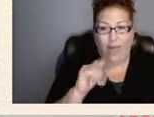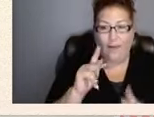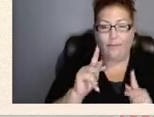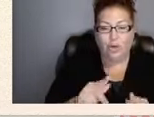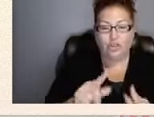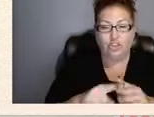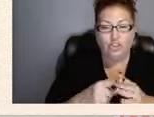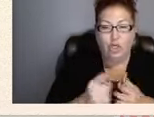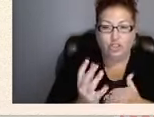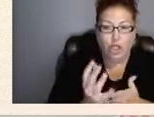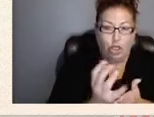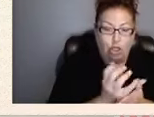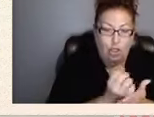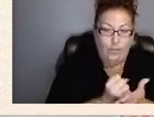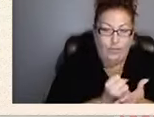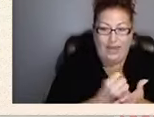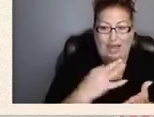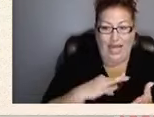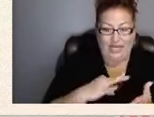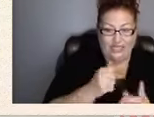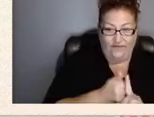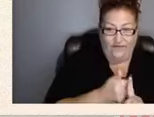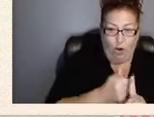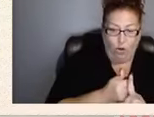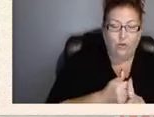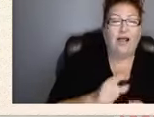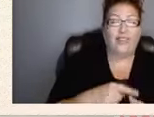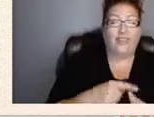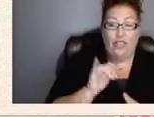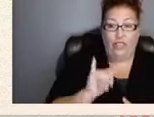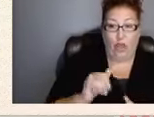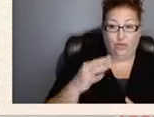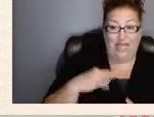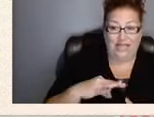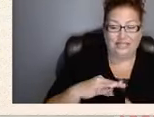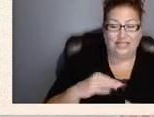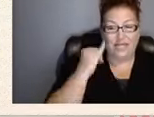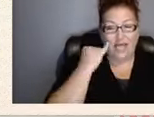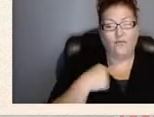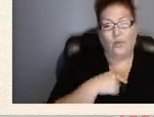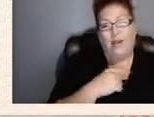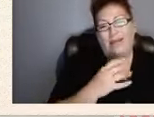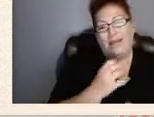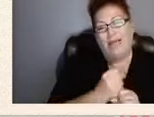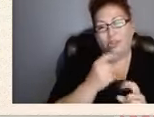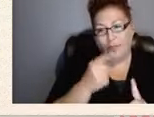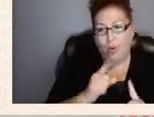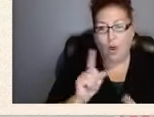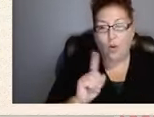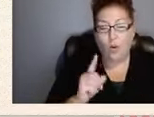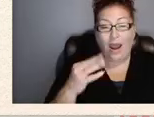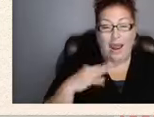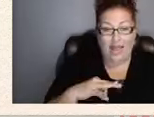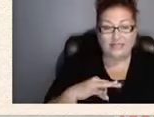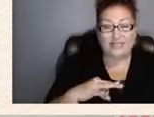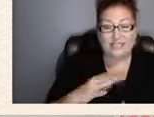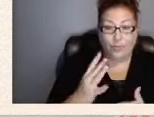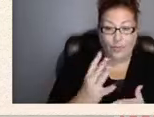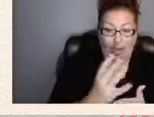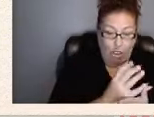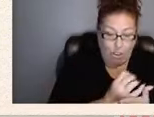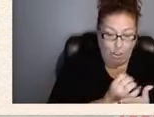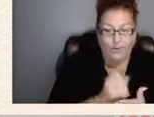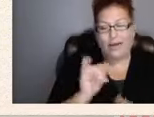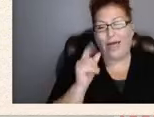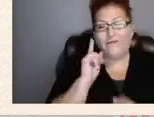own, then those assets, then if we're getting to a point where assets are being accumulated, like for instance, maybe the